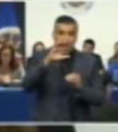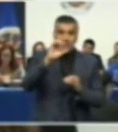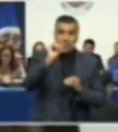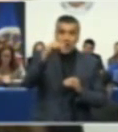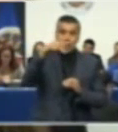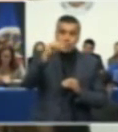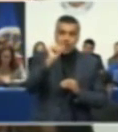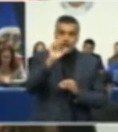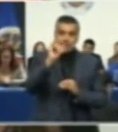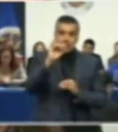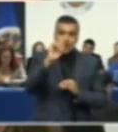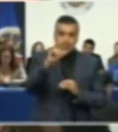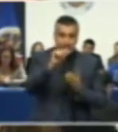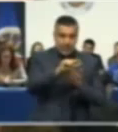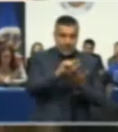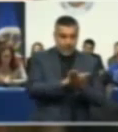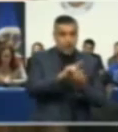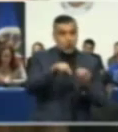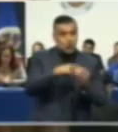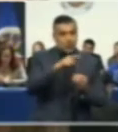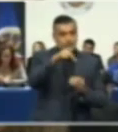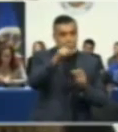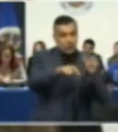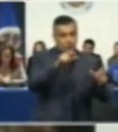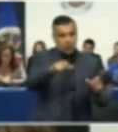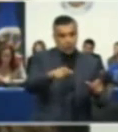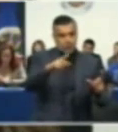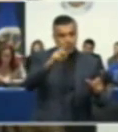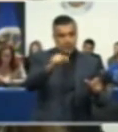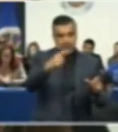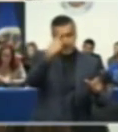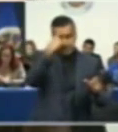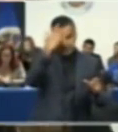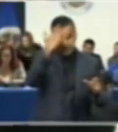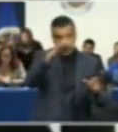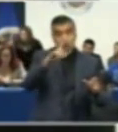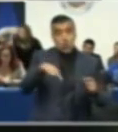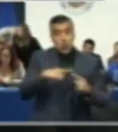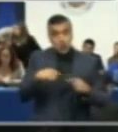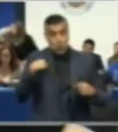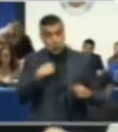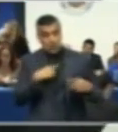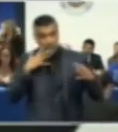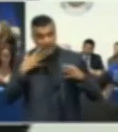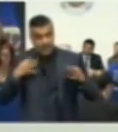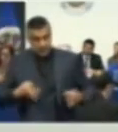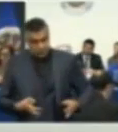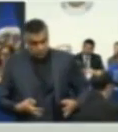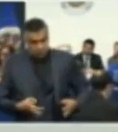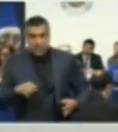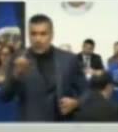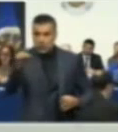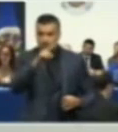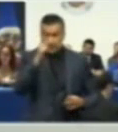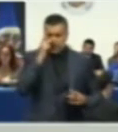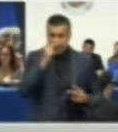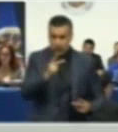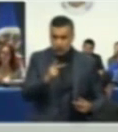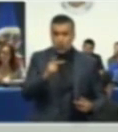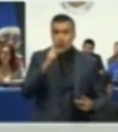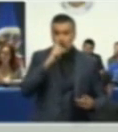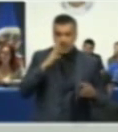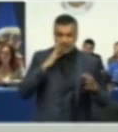capacity of persons with mental and intellectual disability is that when we make a determination, and what you're saying is that there needs to